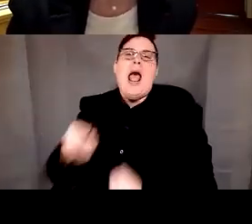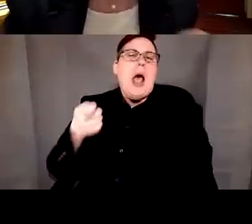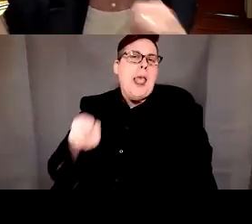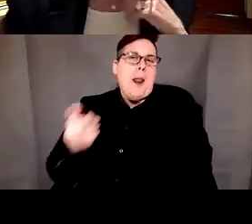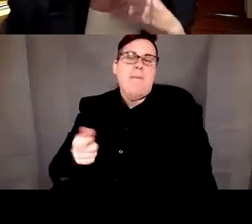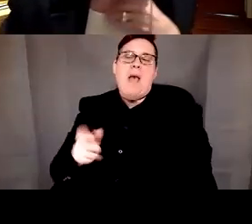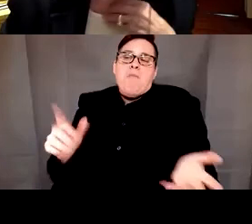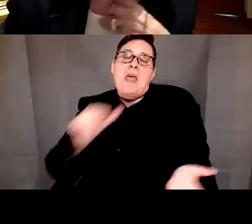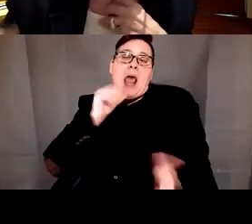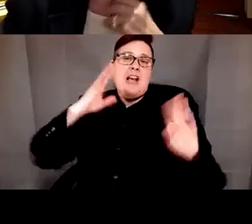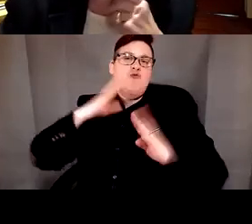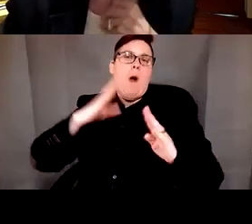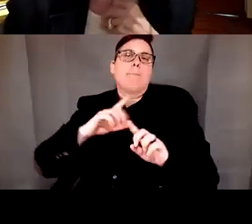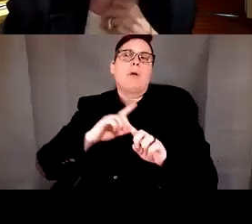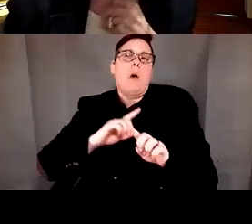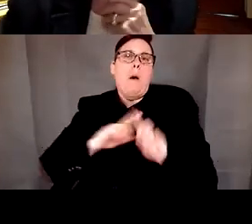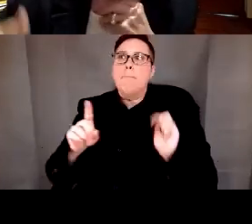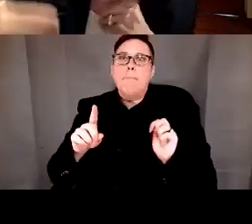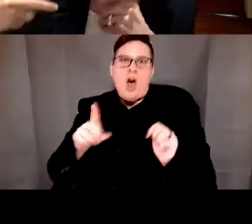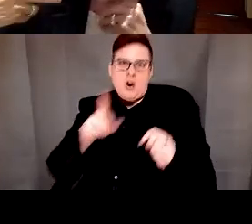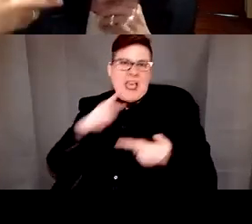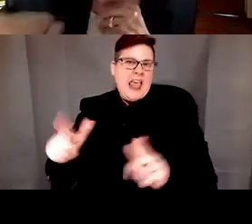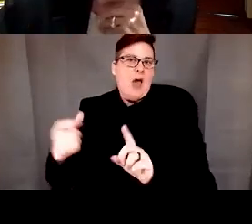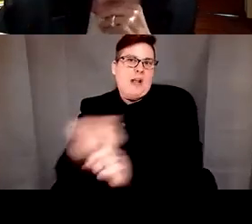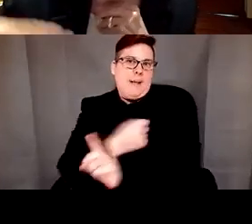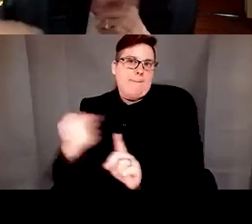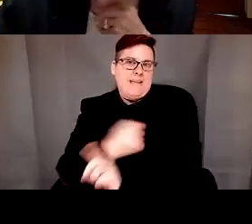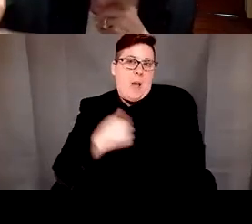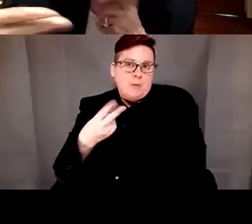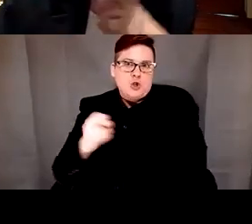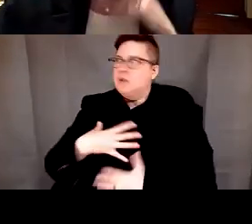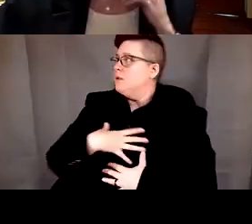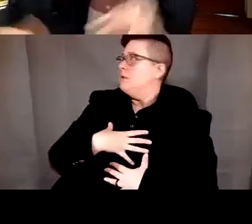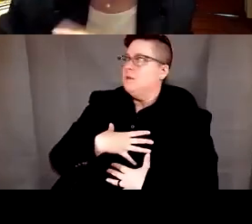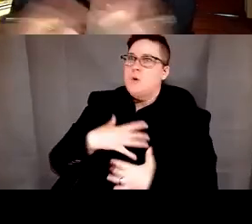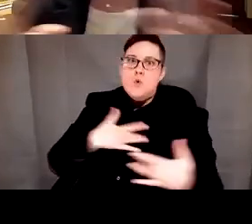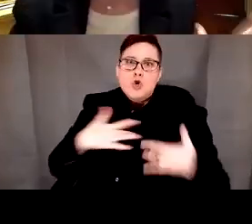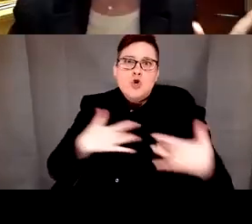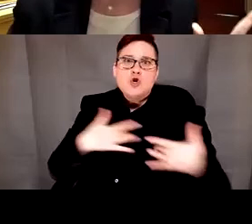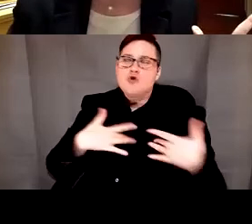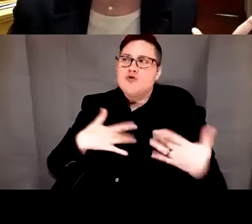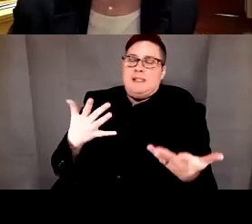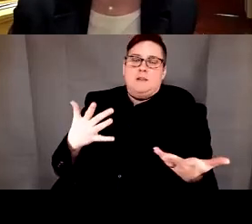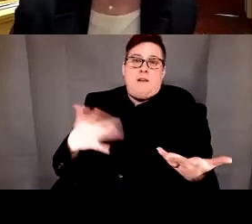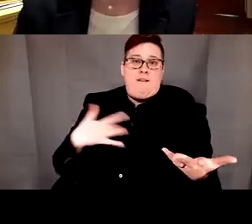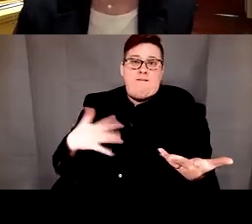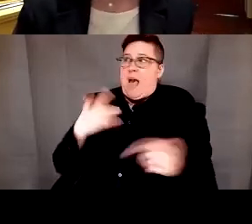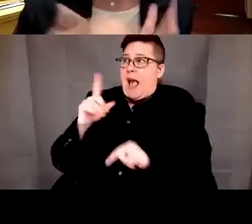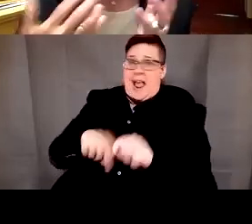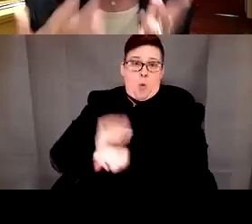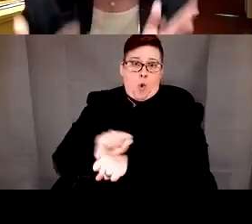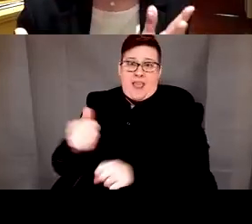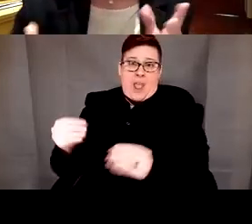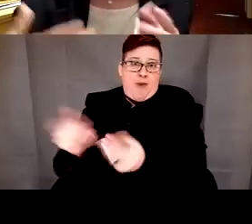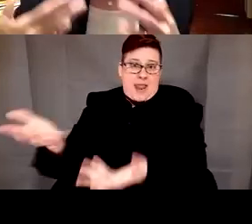it. But in the meantime, she would get beaten up, and she was the sole supporter of her son. She just felt she couldn't work there anymore.